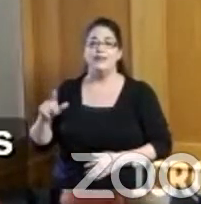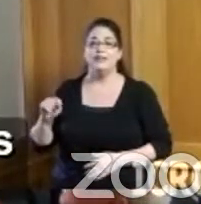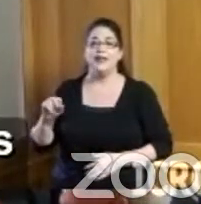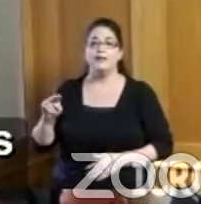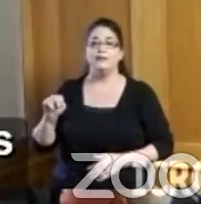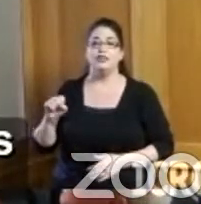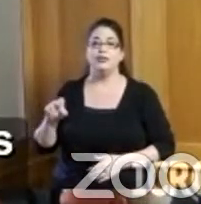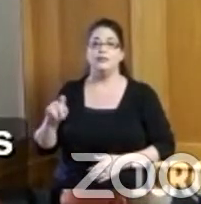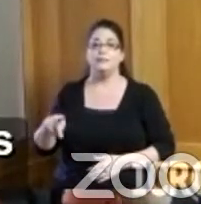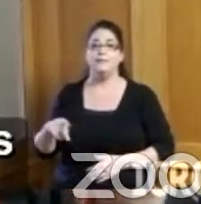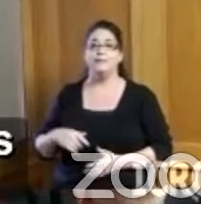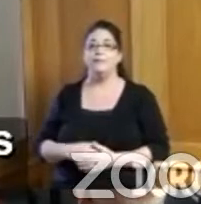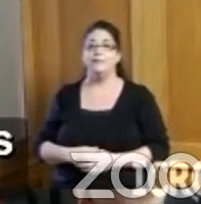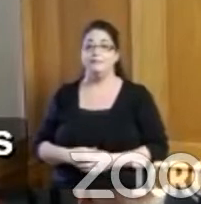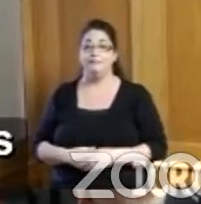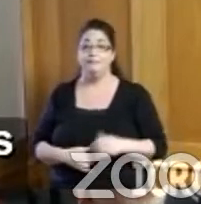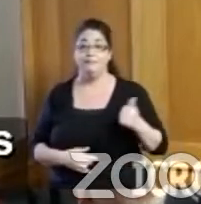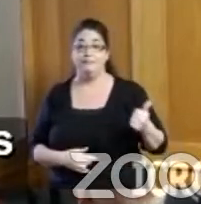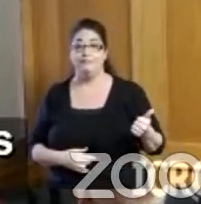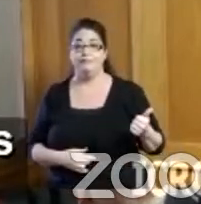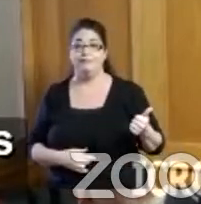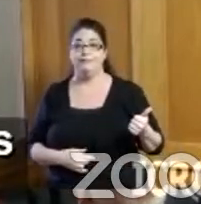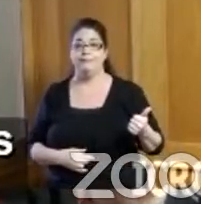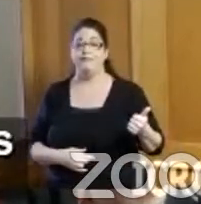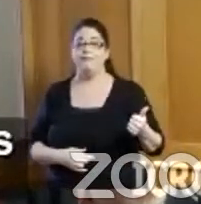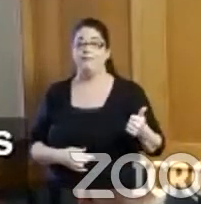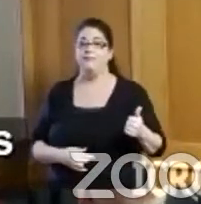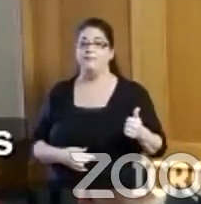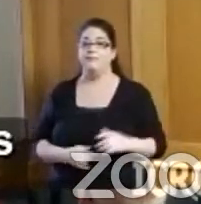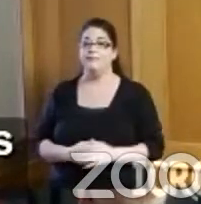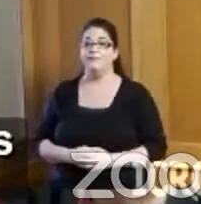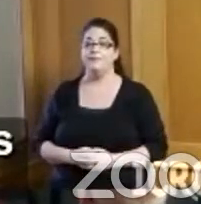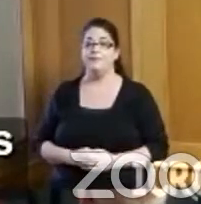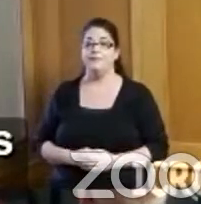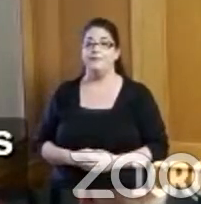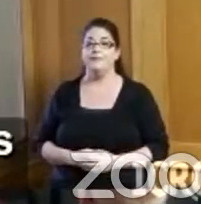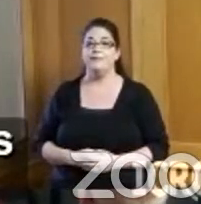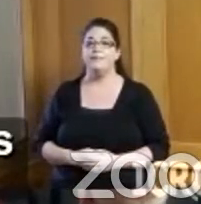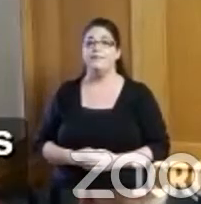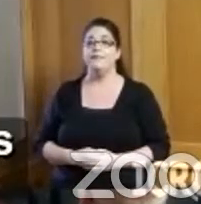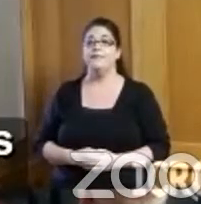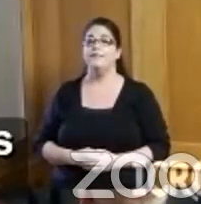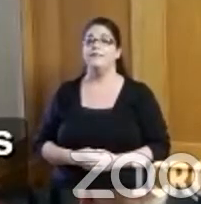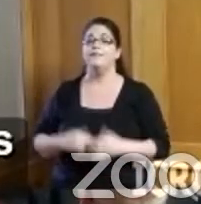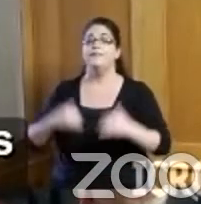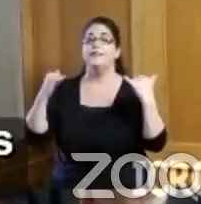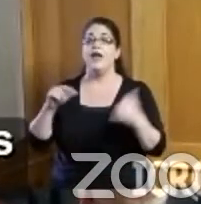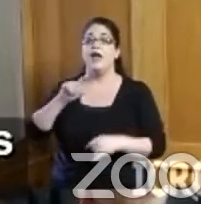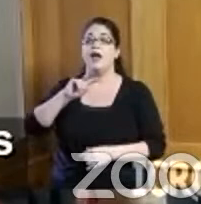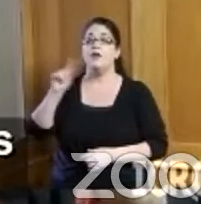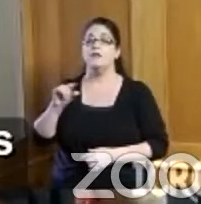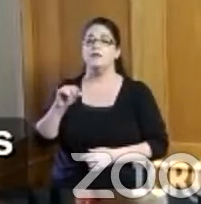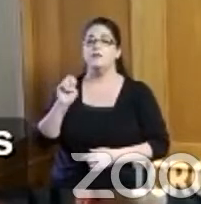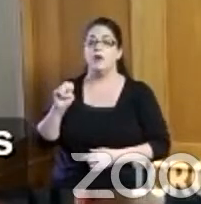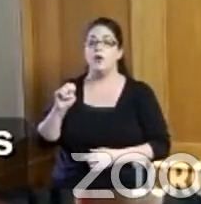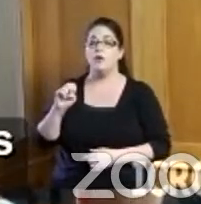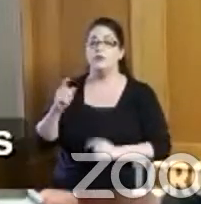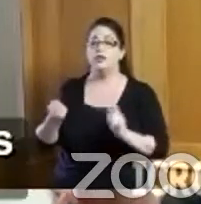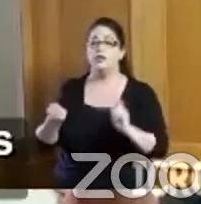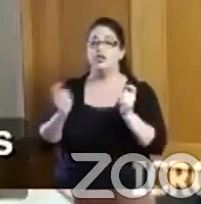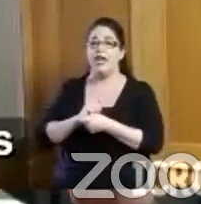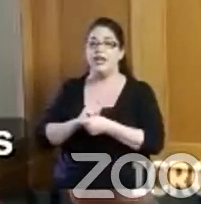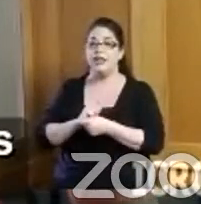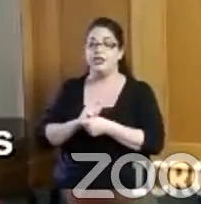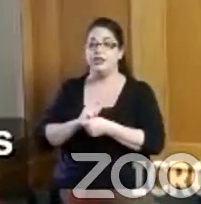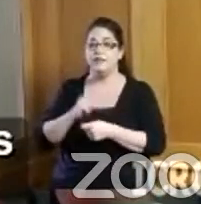very good. If that works for you? That'll work. All right, perfect. So this is a zone change hearing for case Green